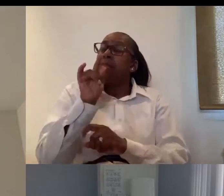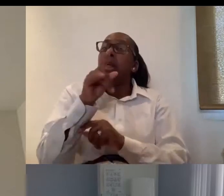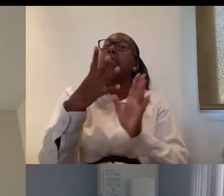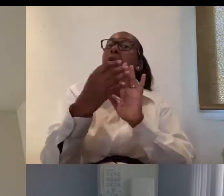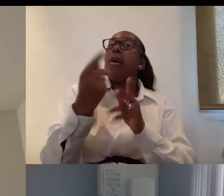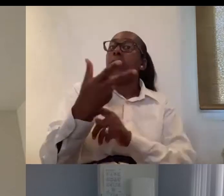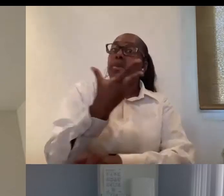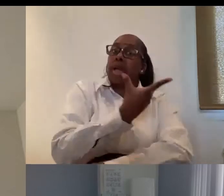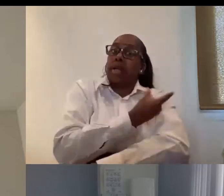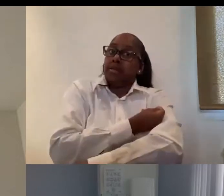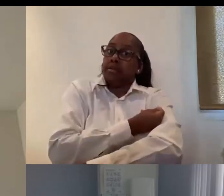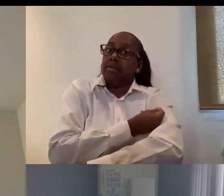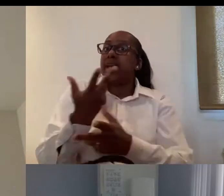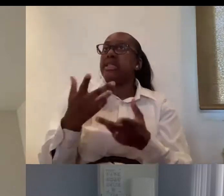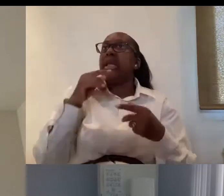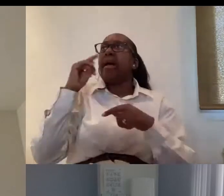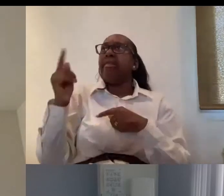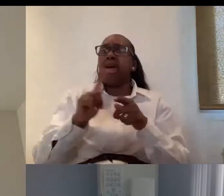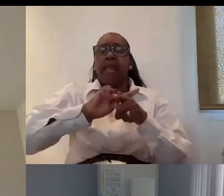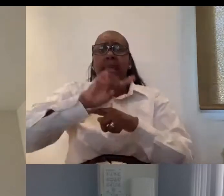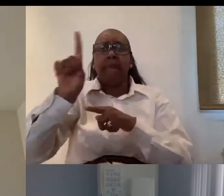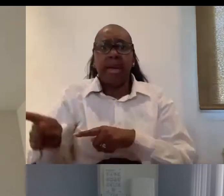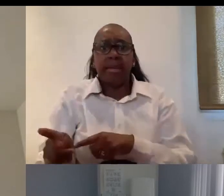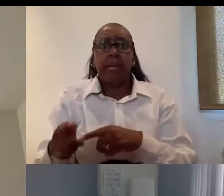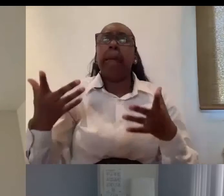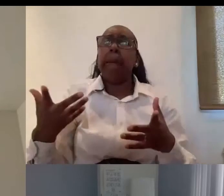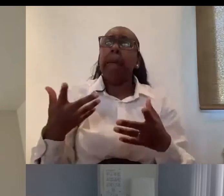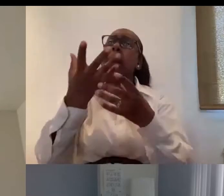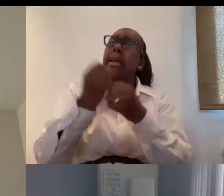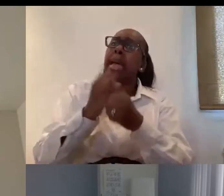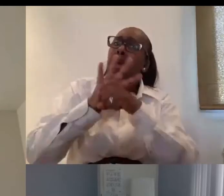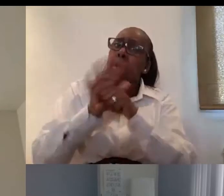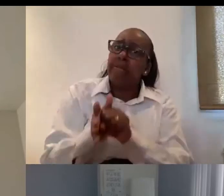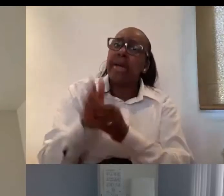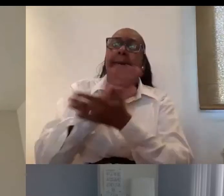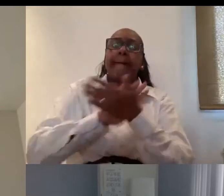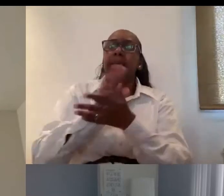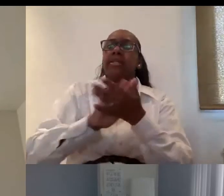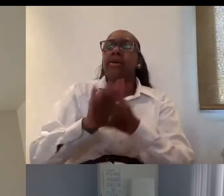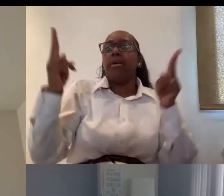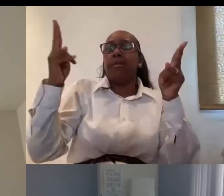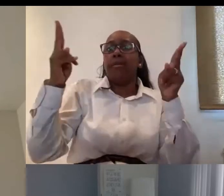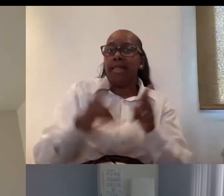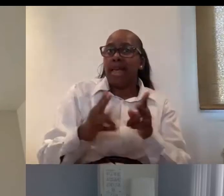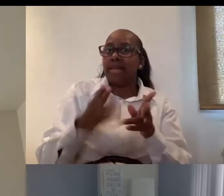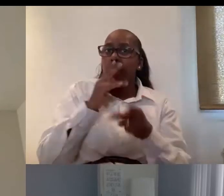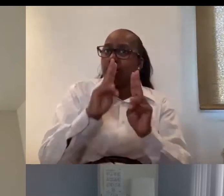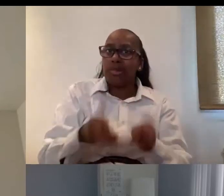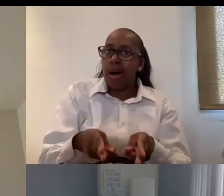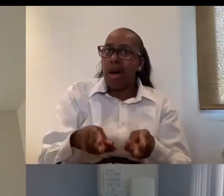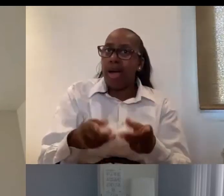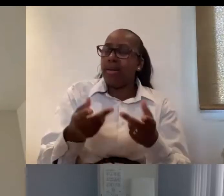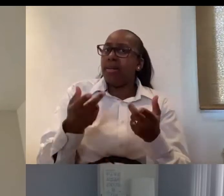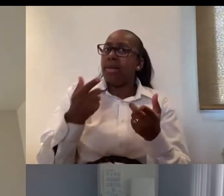vaccine, although you can still catch it, you are less likely to suffer severe illness and less likely to die. And